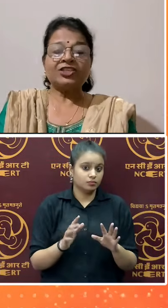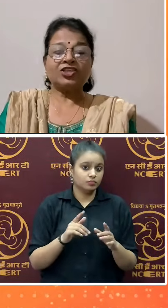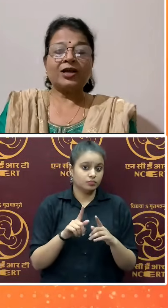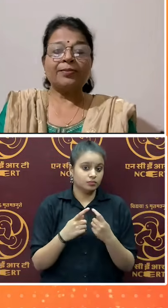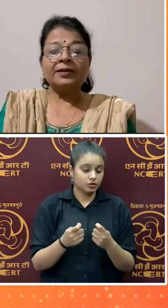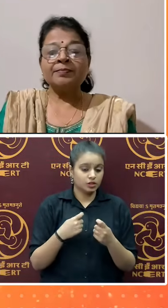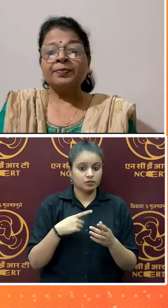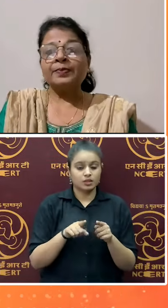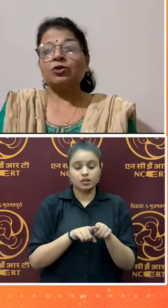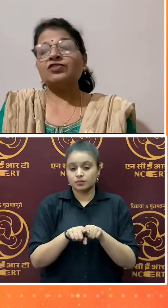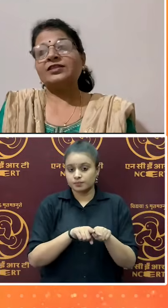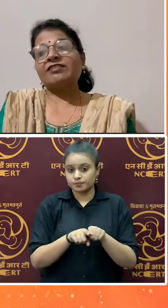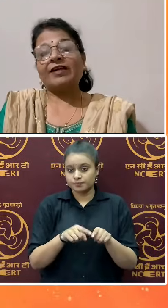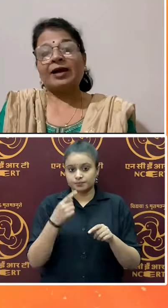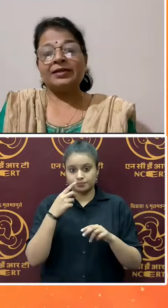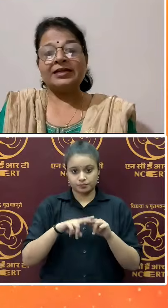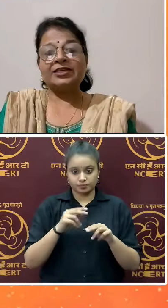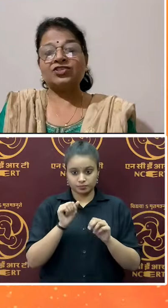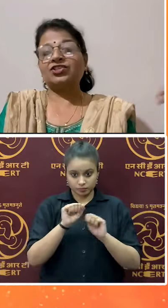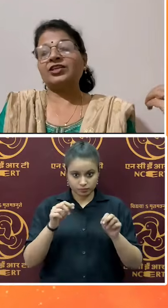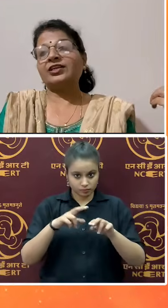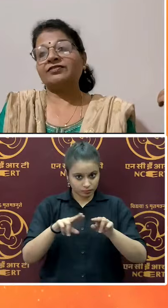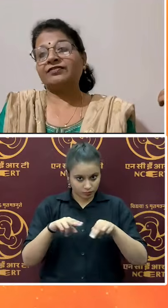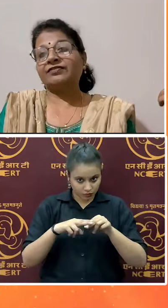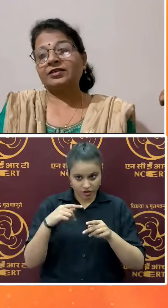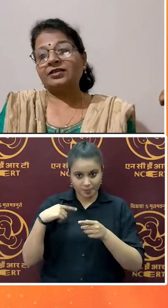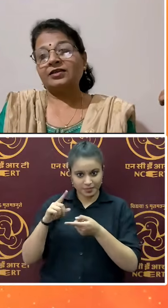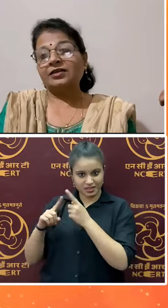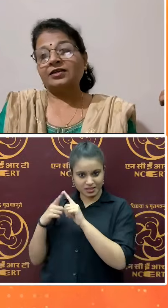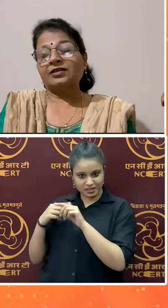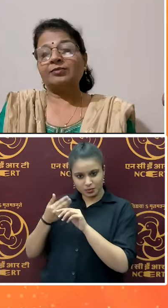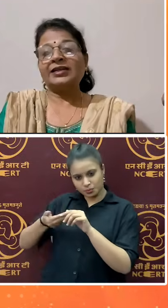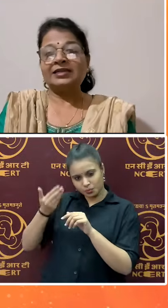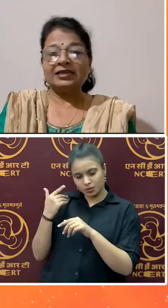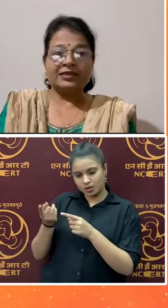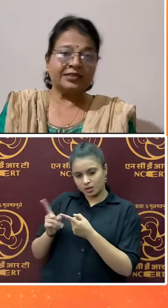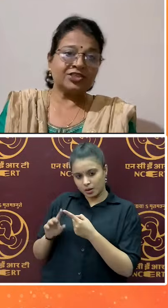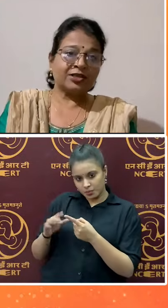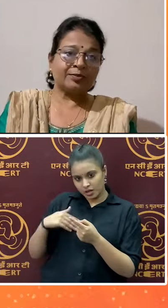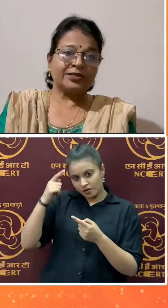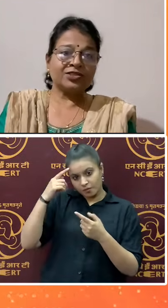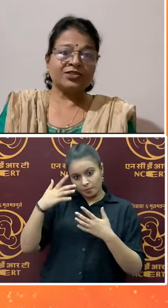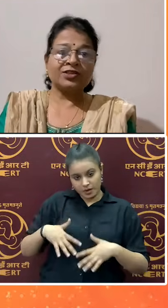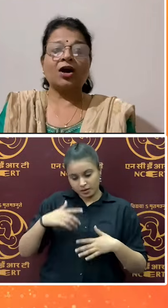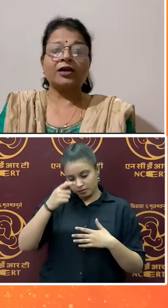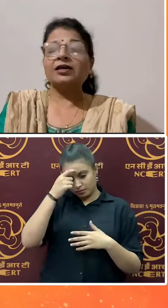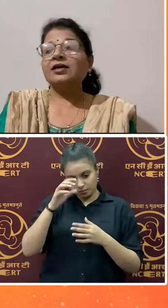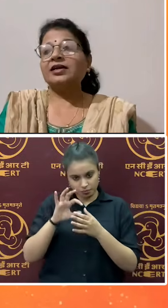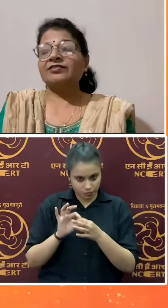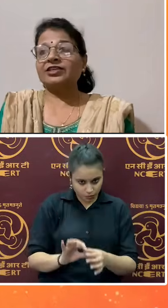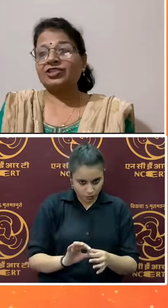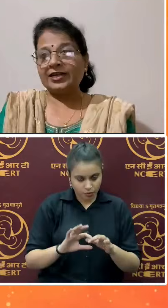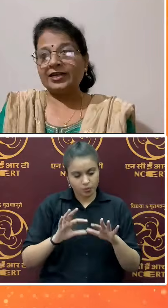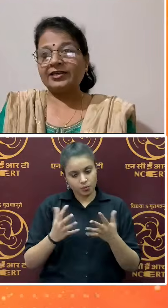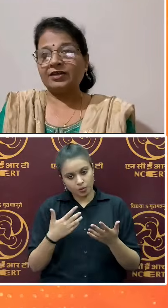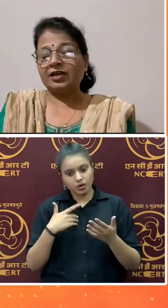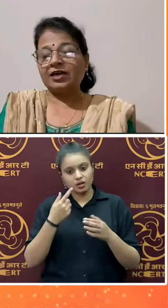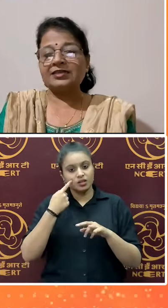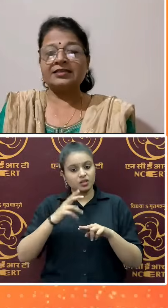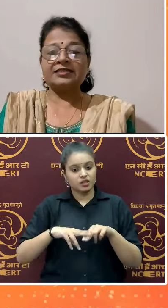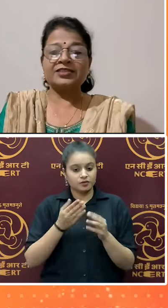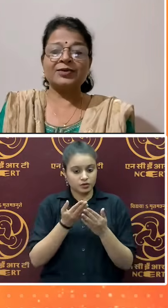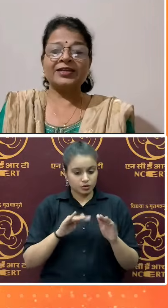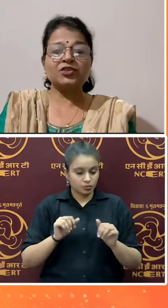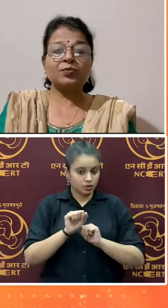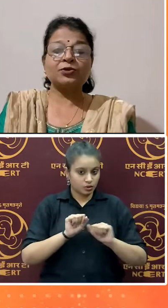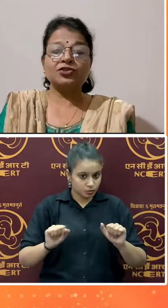For example, those with the family history of mental disturbances, or if the